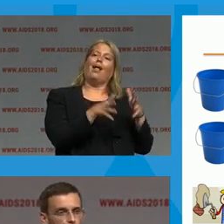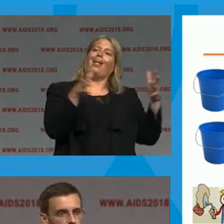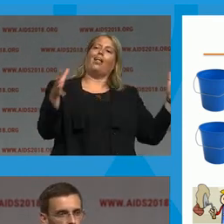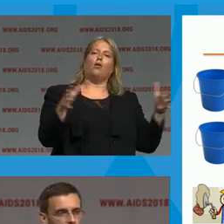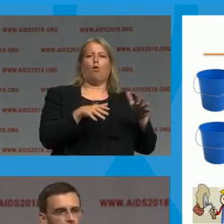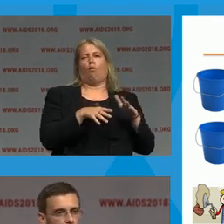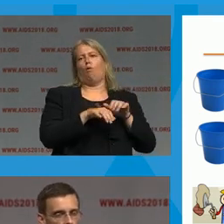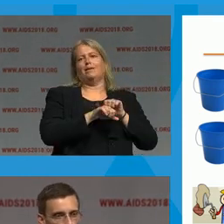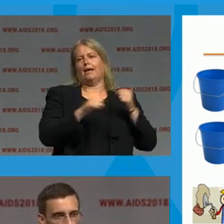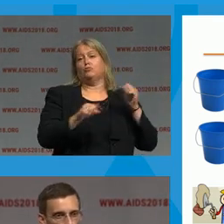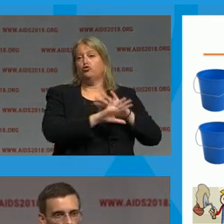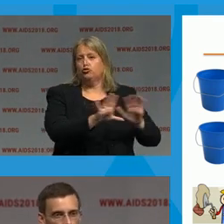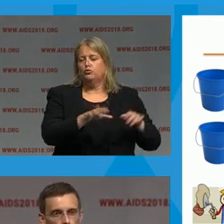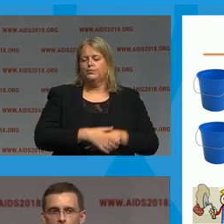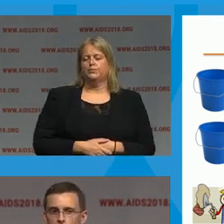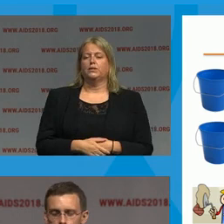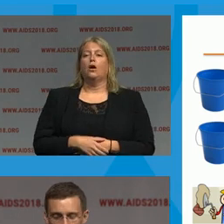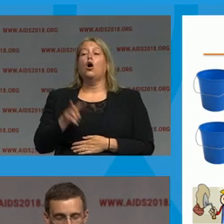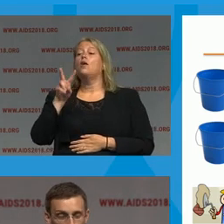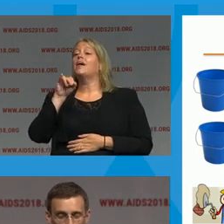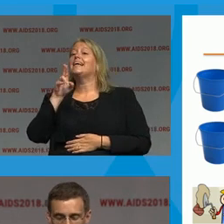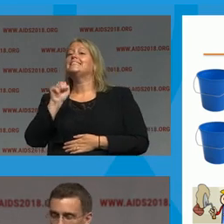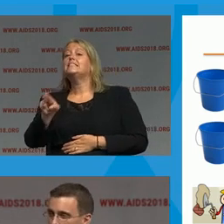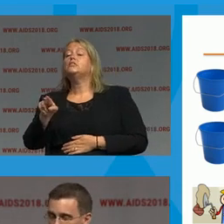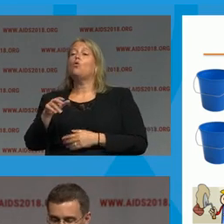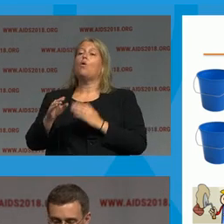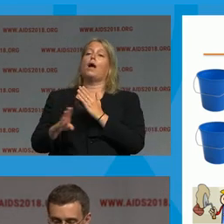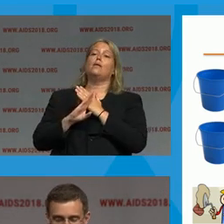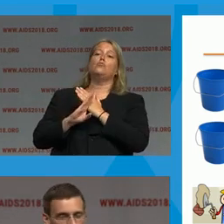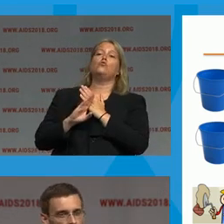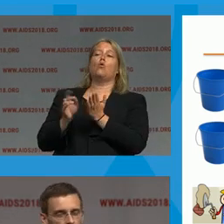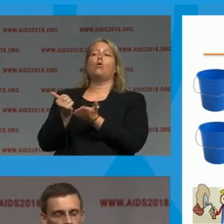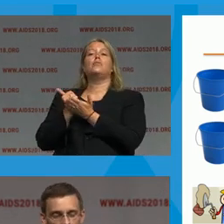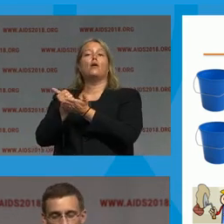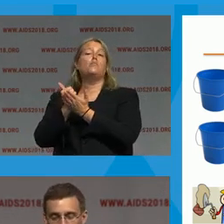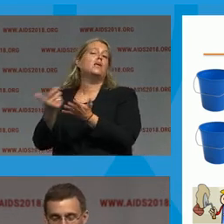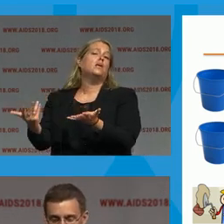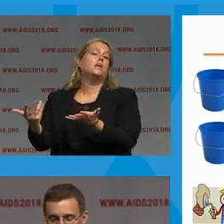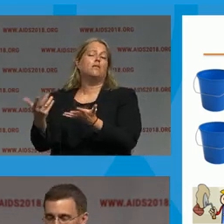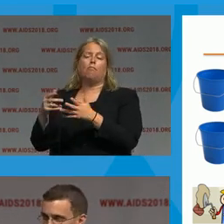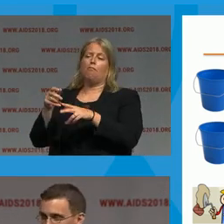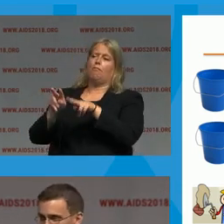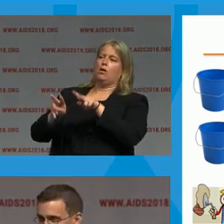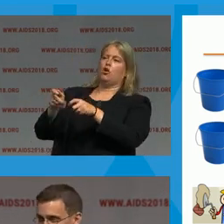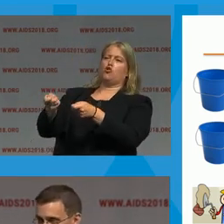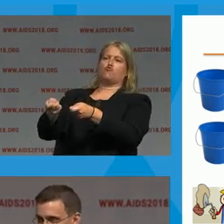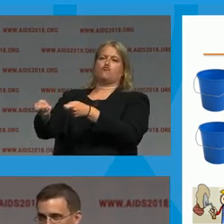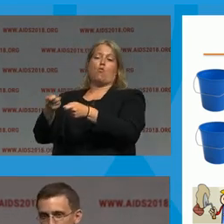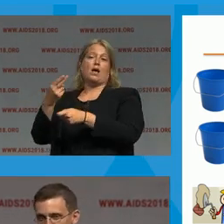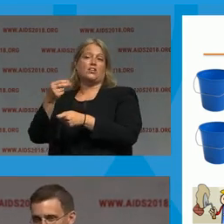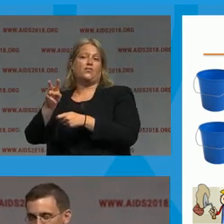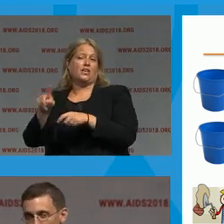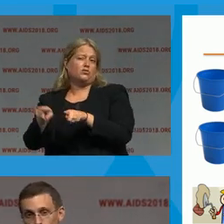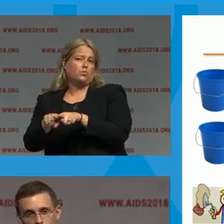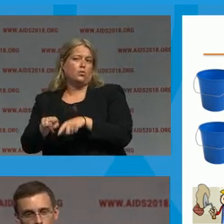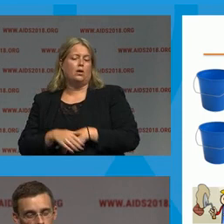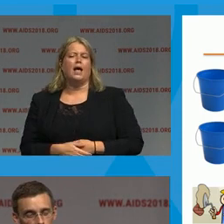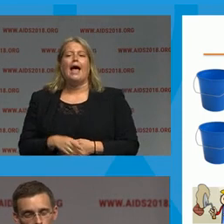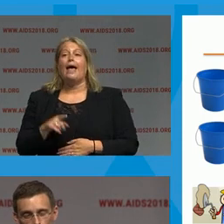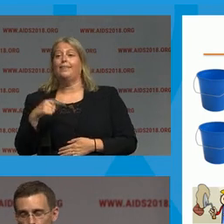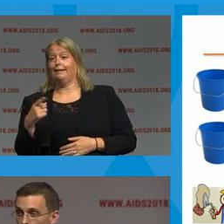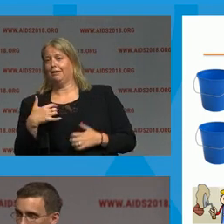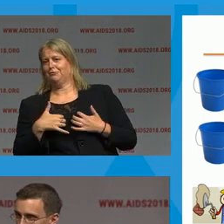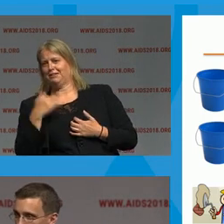and immunotherapies are another way to try to control HIV. And then a very interesting idea, which is a bit of an outlier